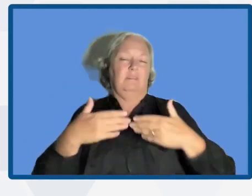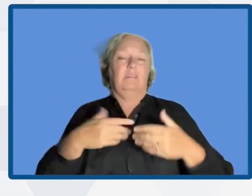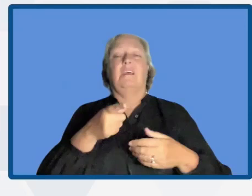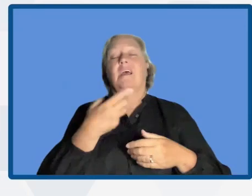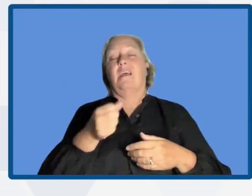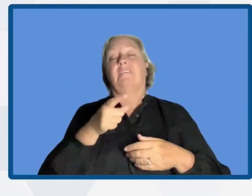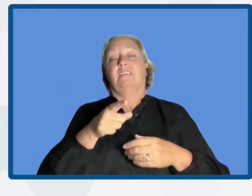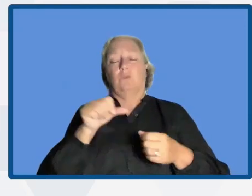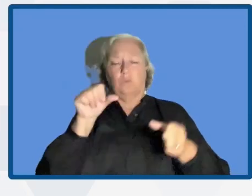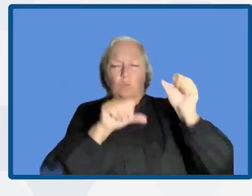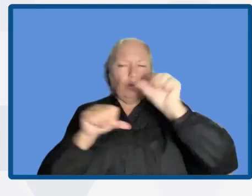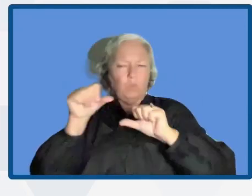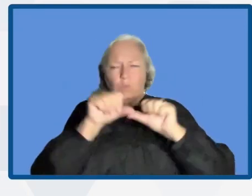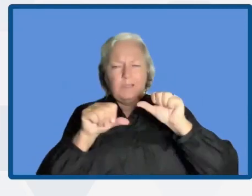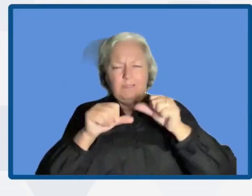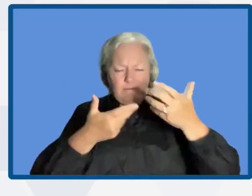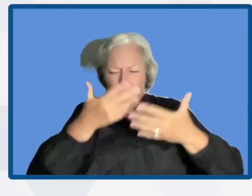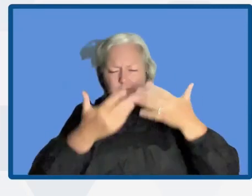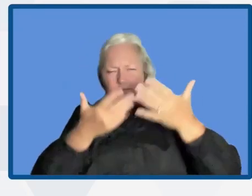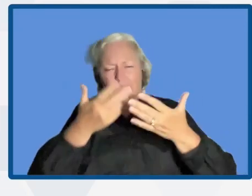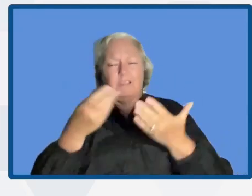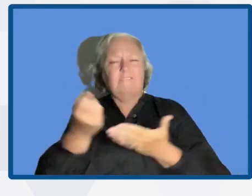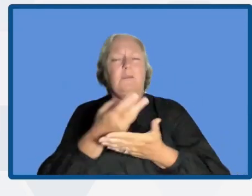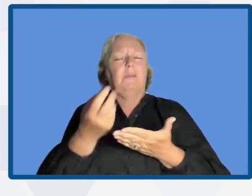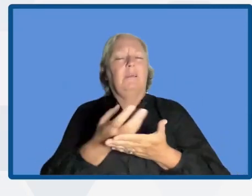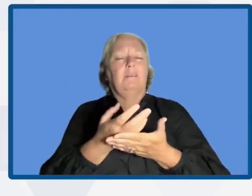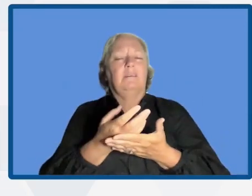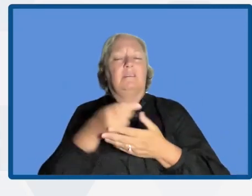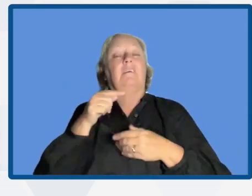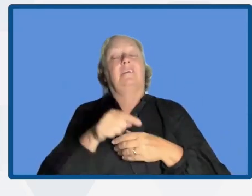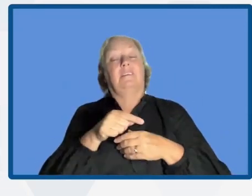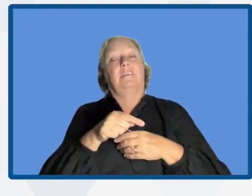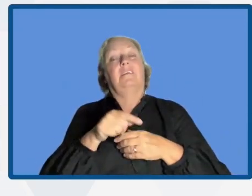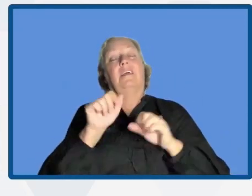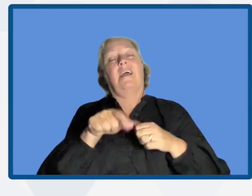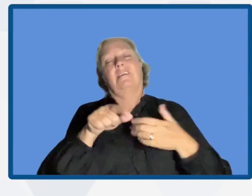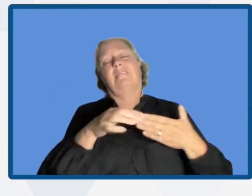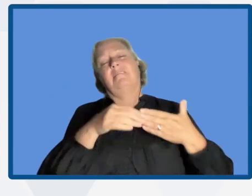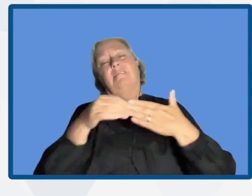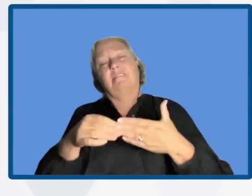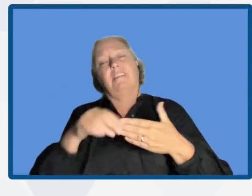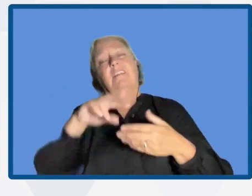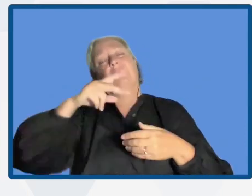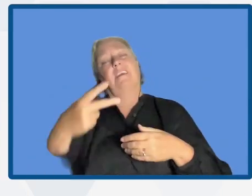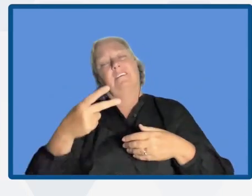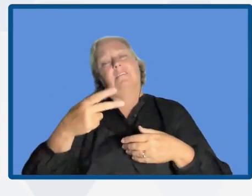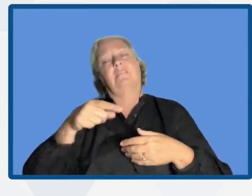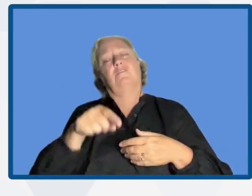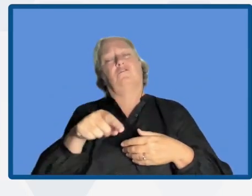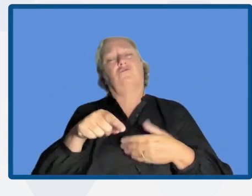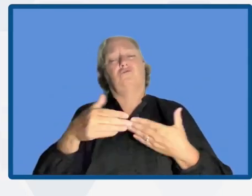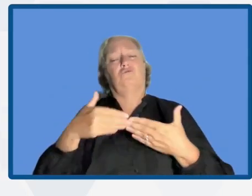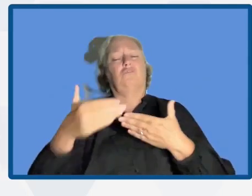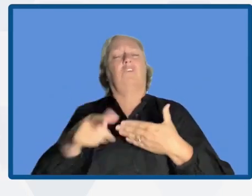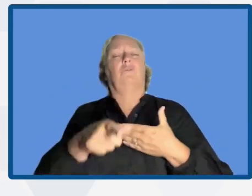scientific information that leads to the second stage, which is the warning.